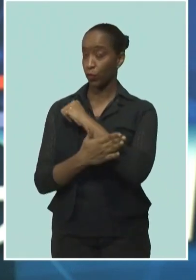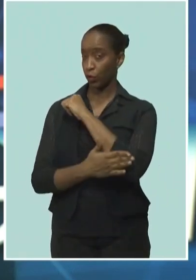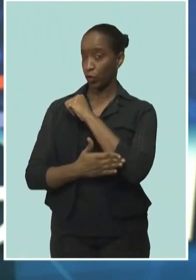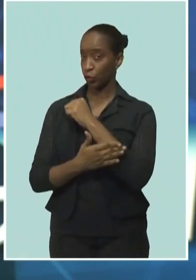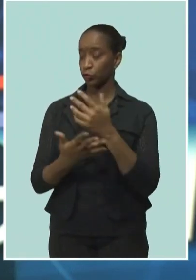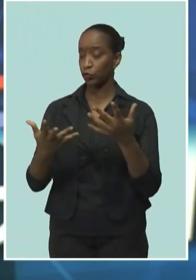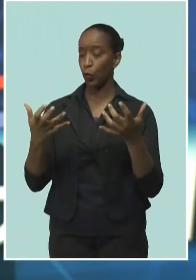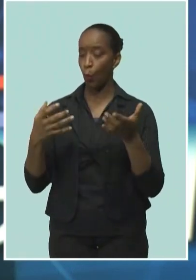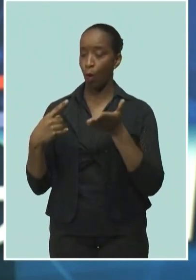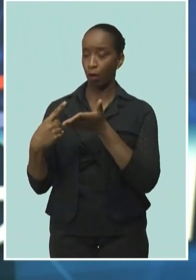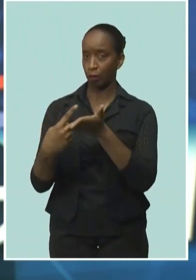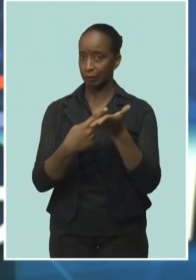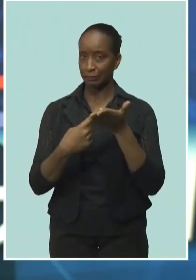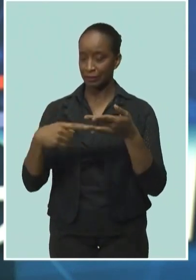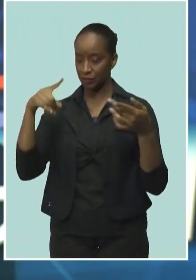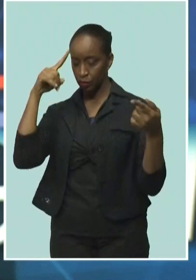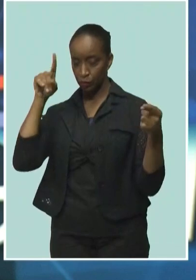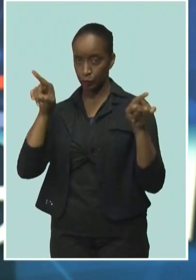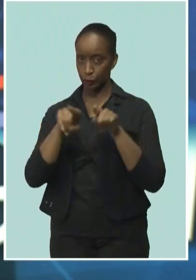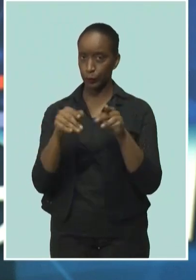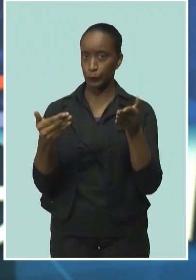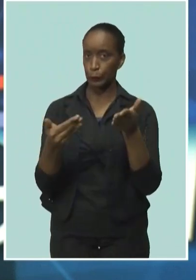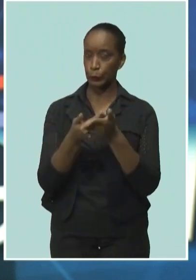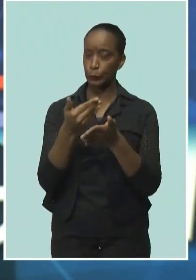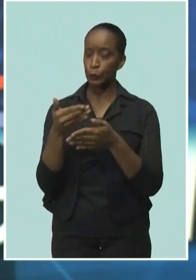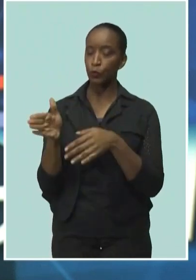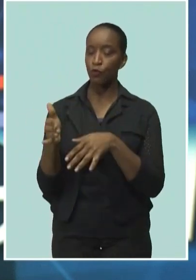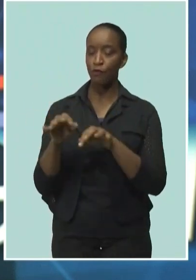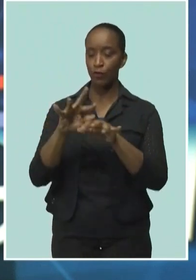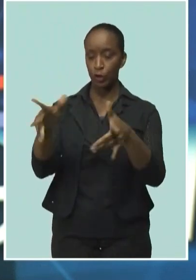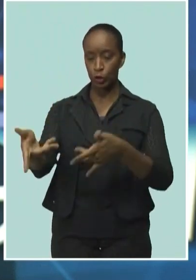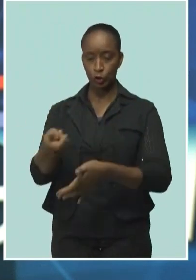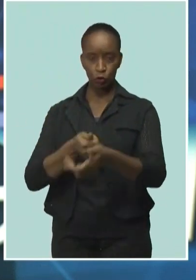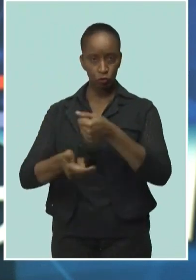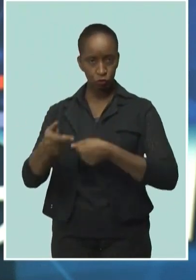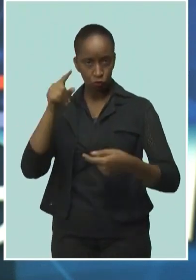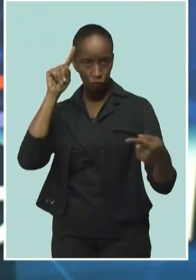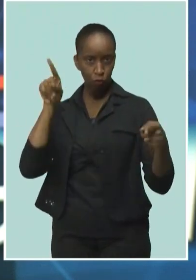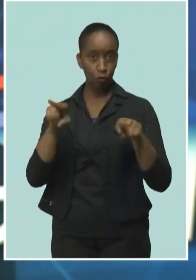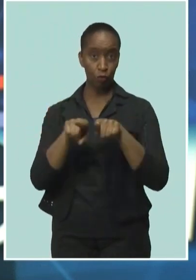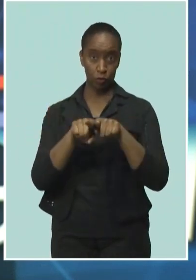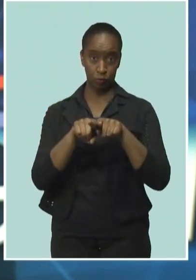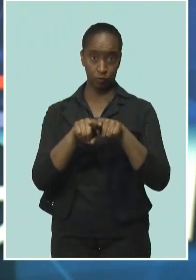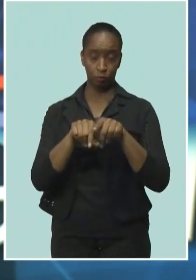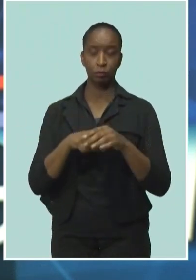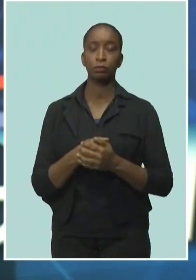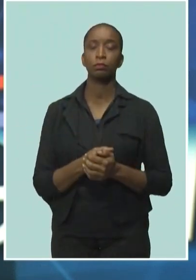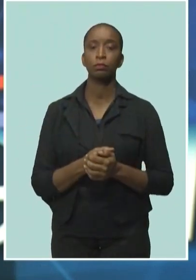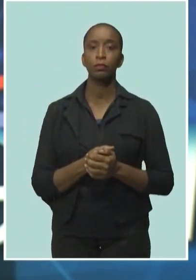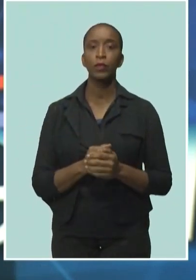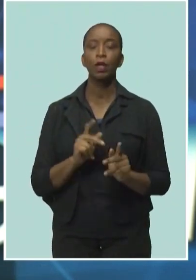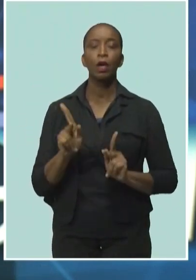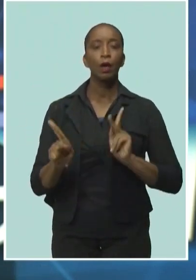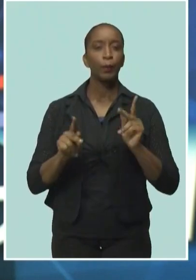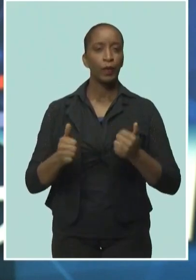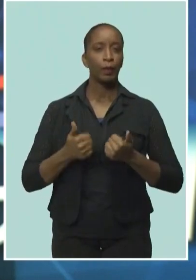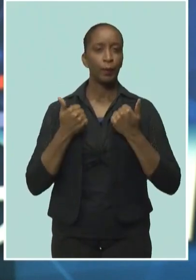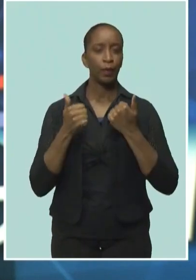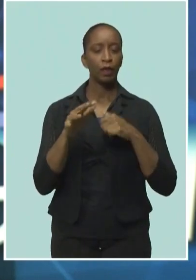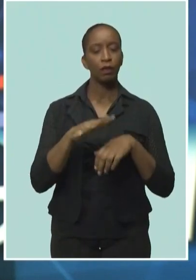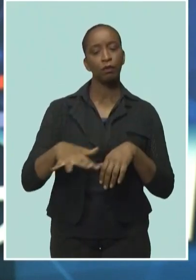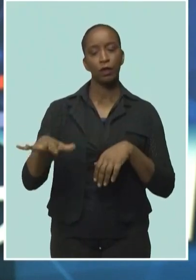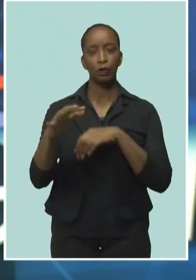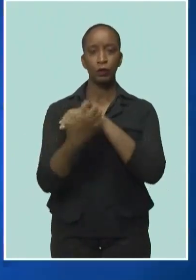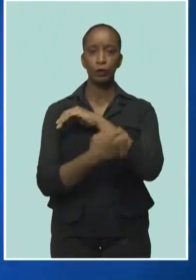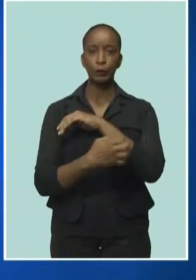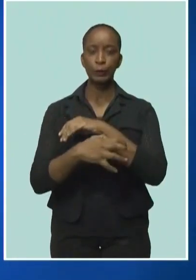towards the conclusion of a new fishing agreement in the future. Well, residents in Farm Road, St. Peter are livid about